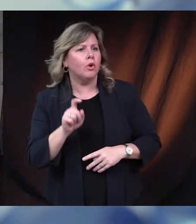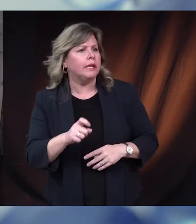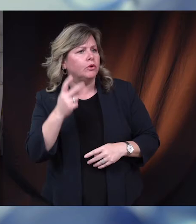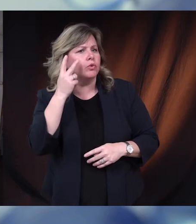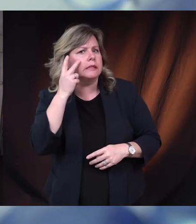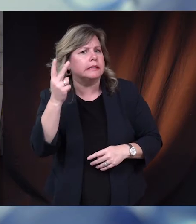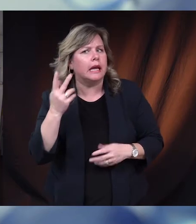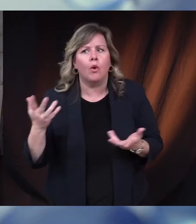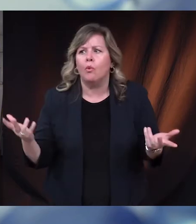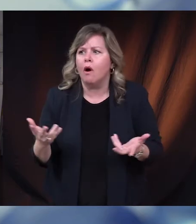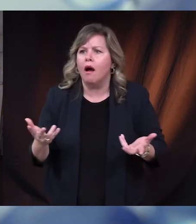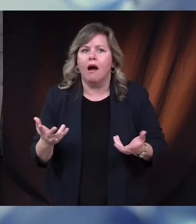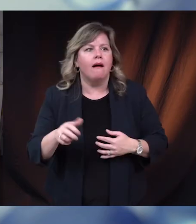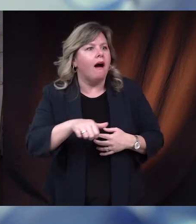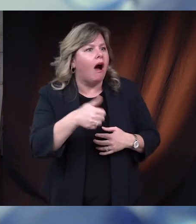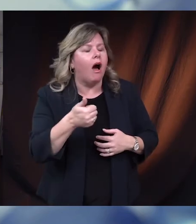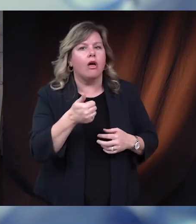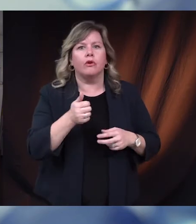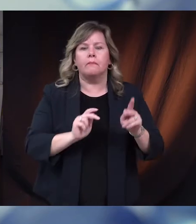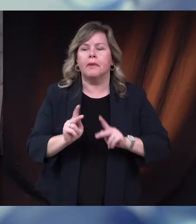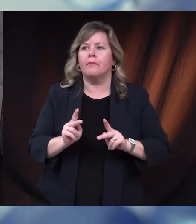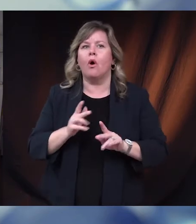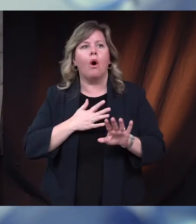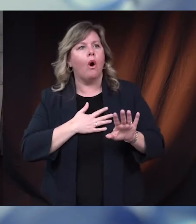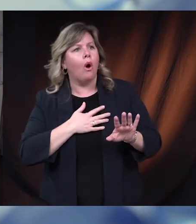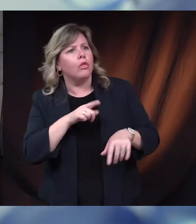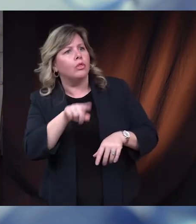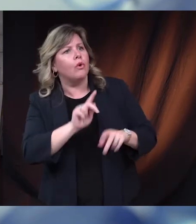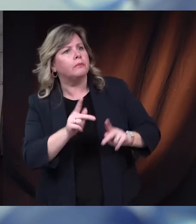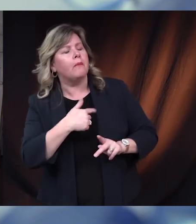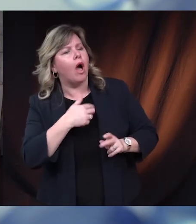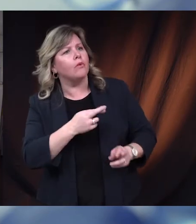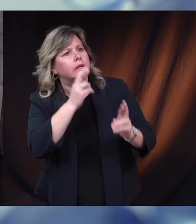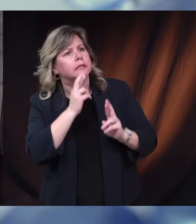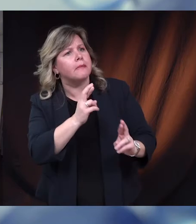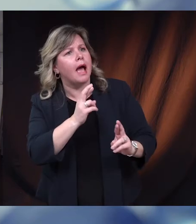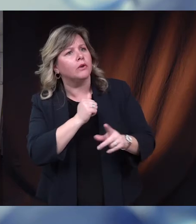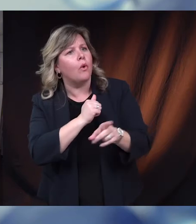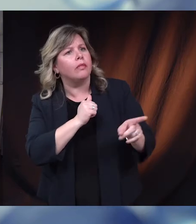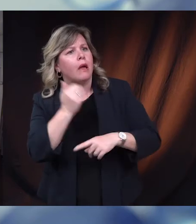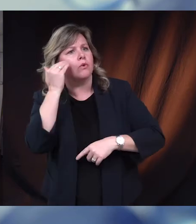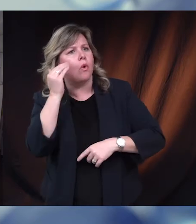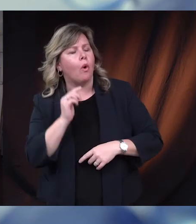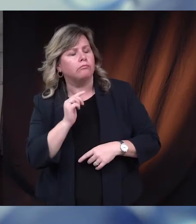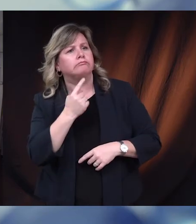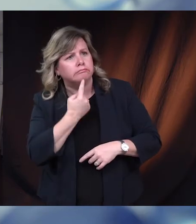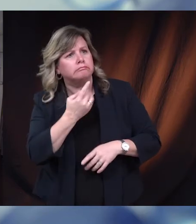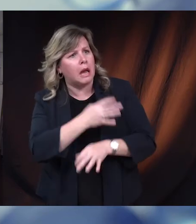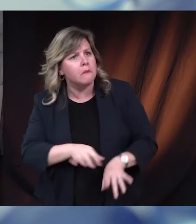see that other people that they respect, that they look up to, other people also see this as an important